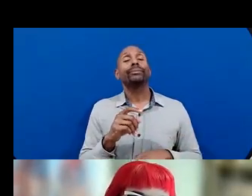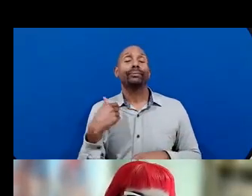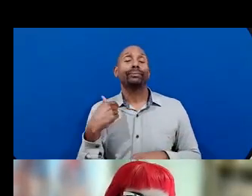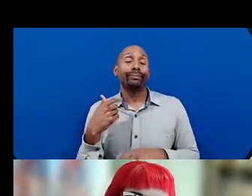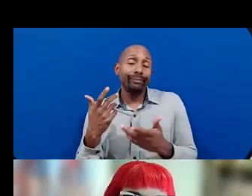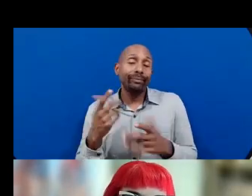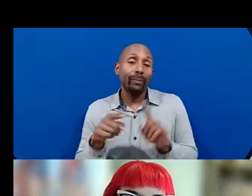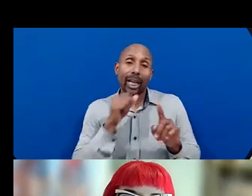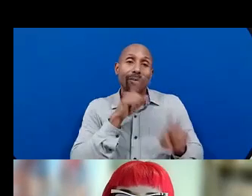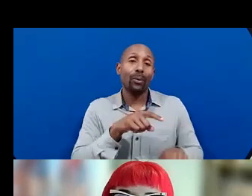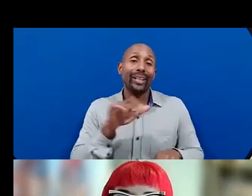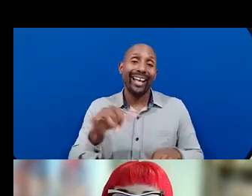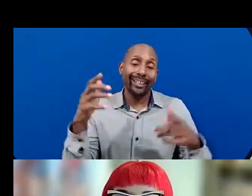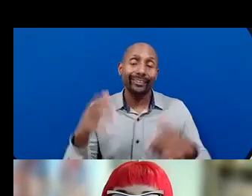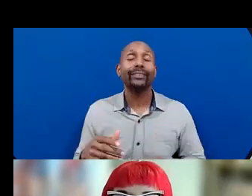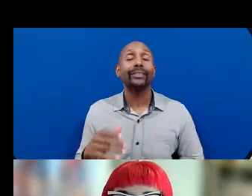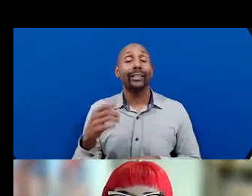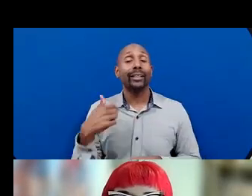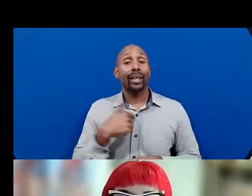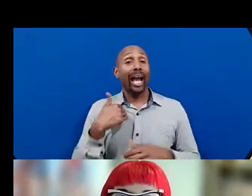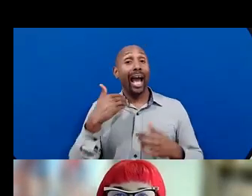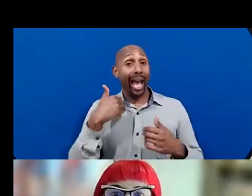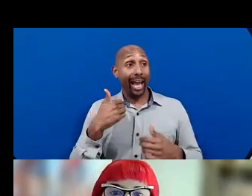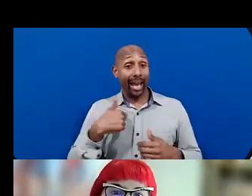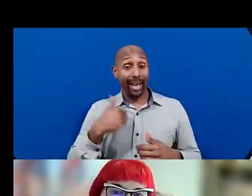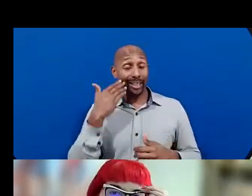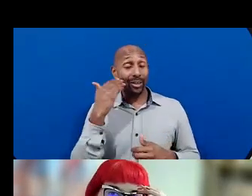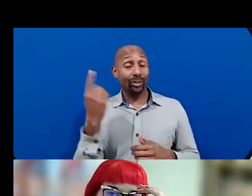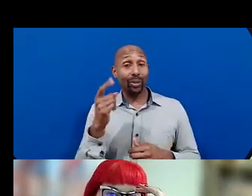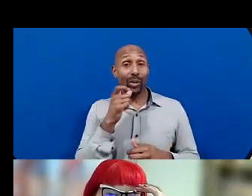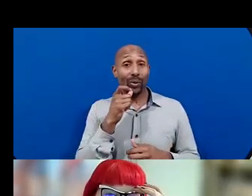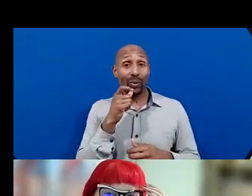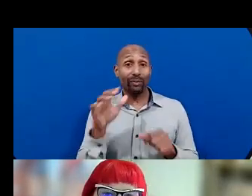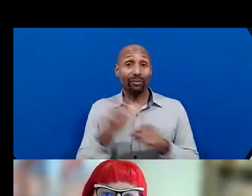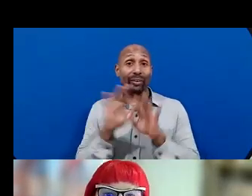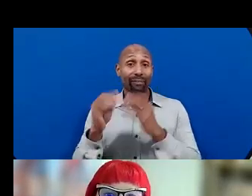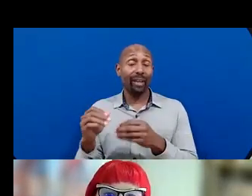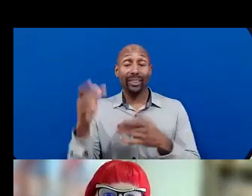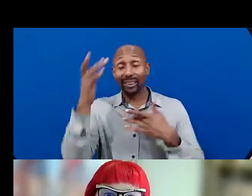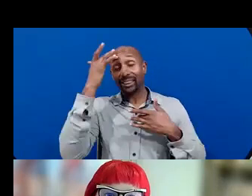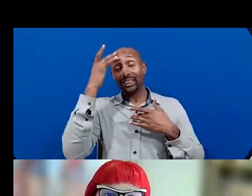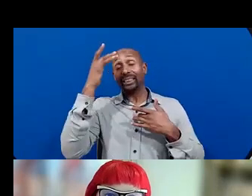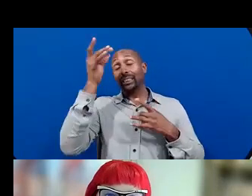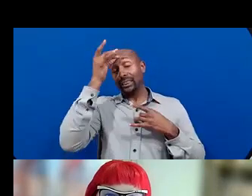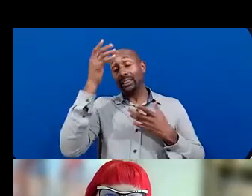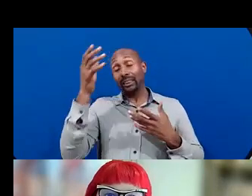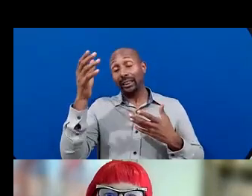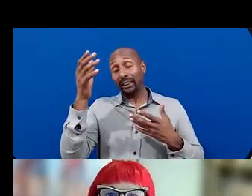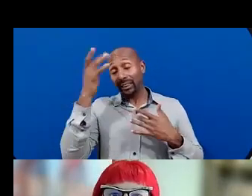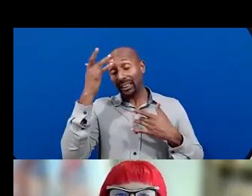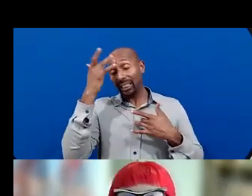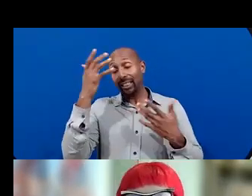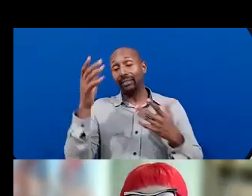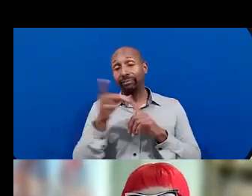lot of times things are going to be underreported, and I just want to say that. The other thing I want to say is in this middle